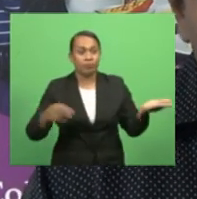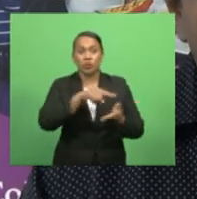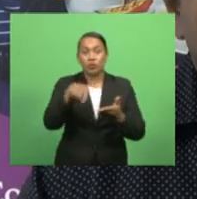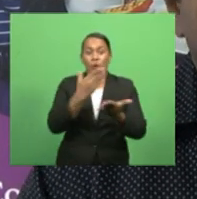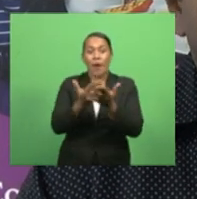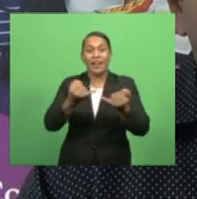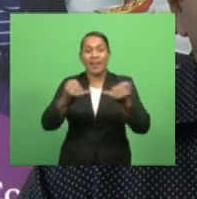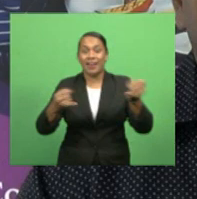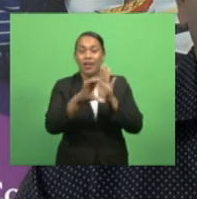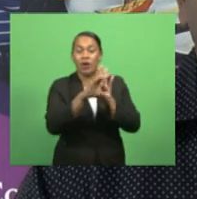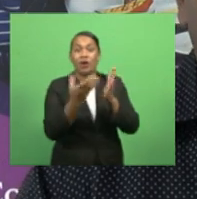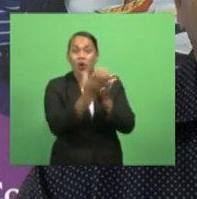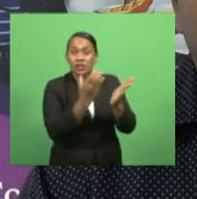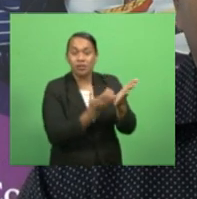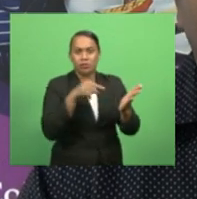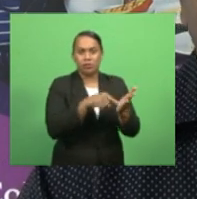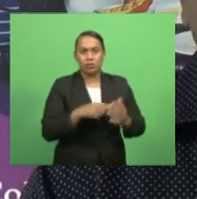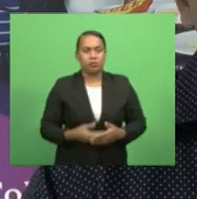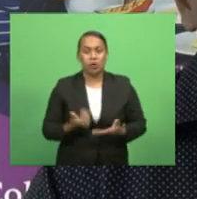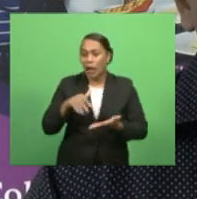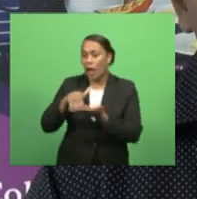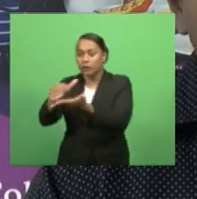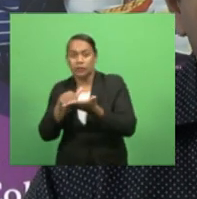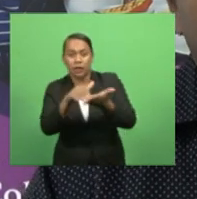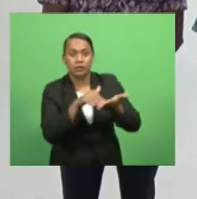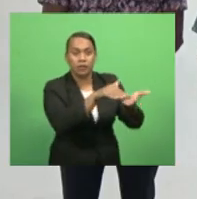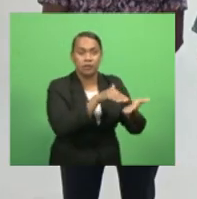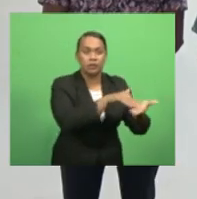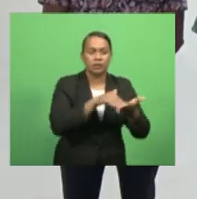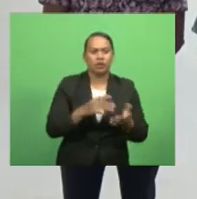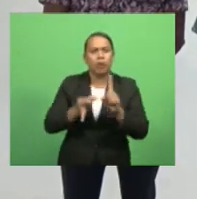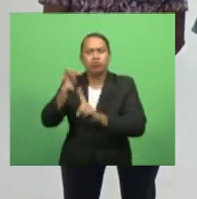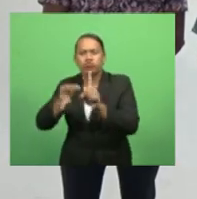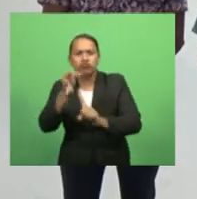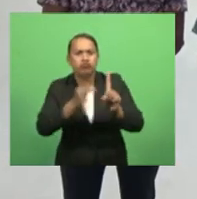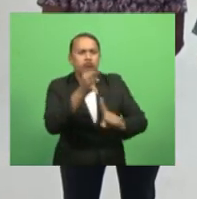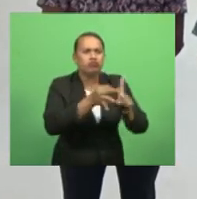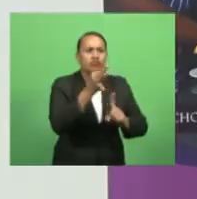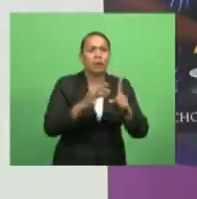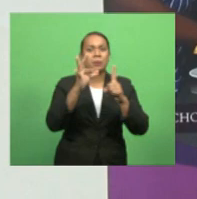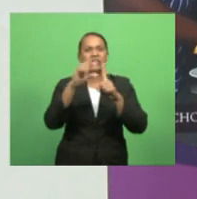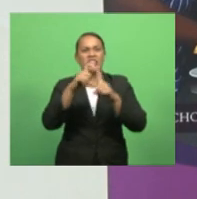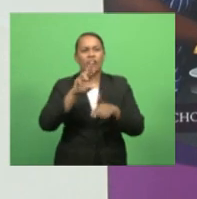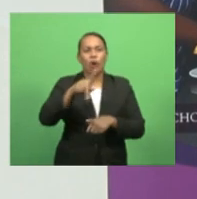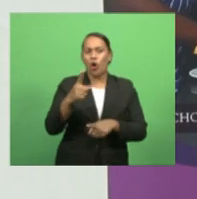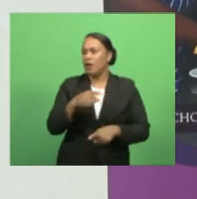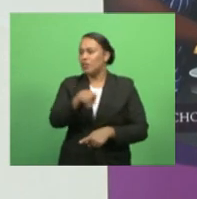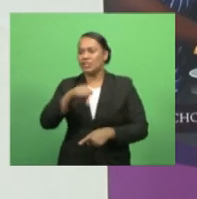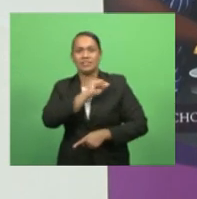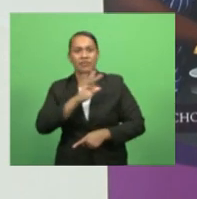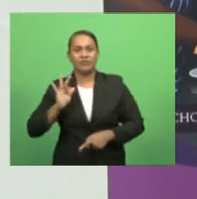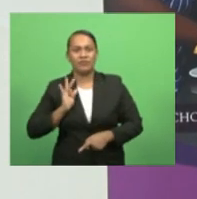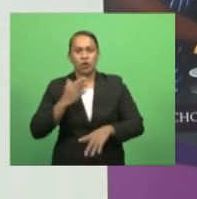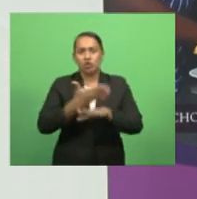the corporates, the industry, they continue to invest in the upskilling of the staff. Despite the global crisis, new opportunities are being